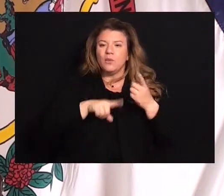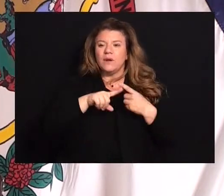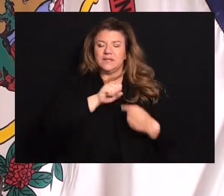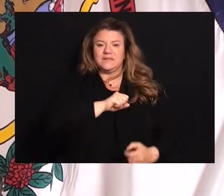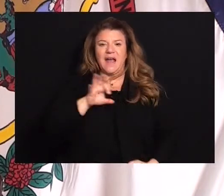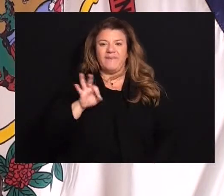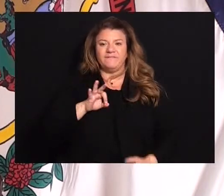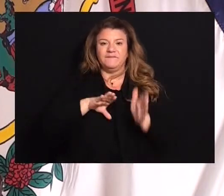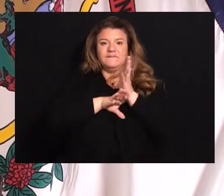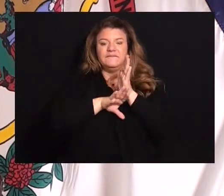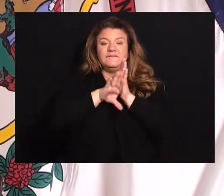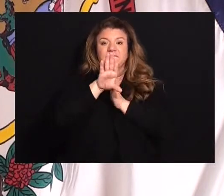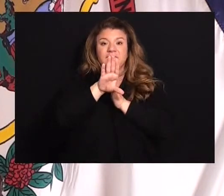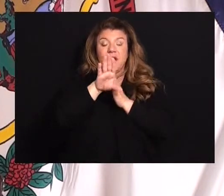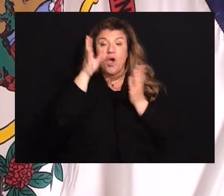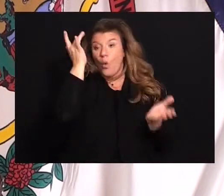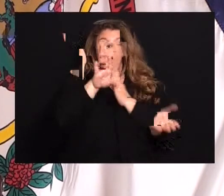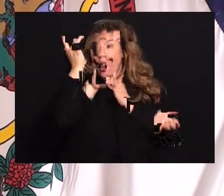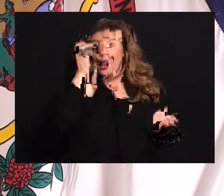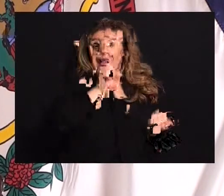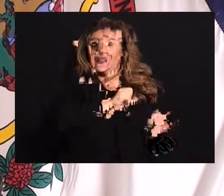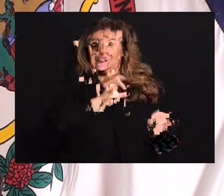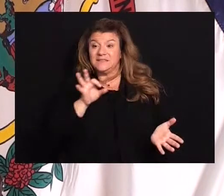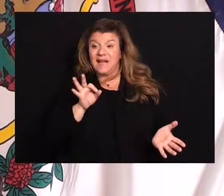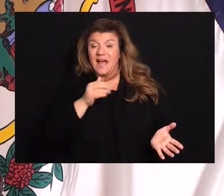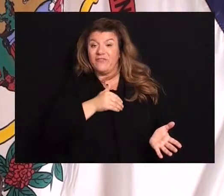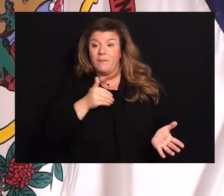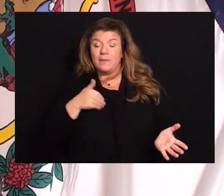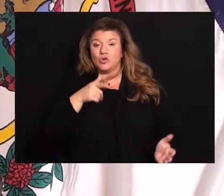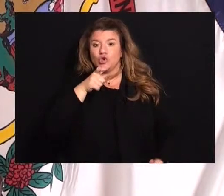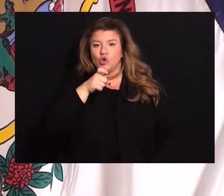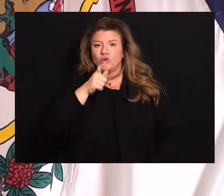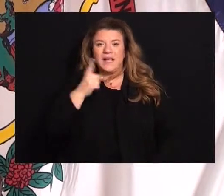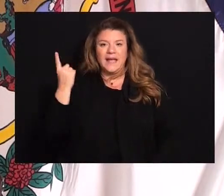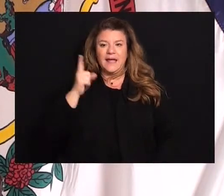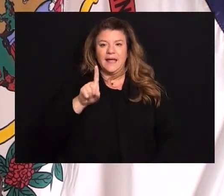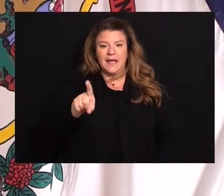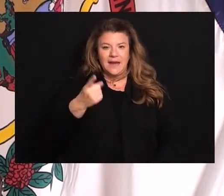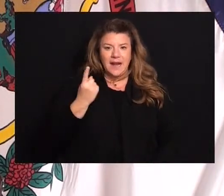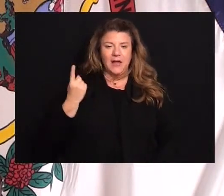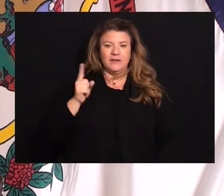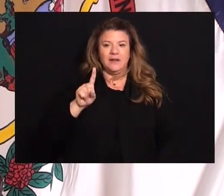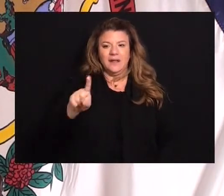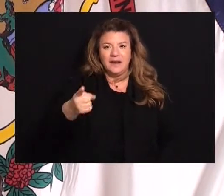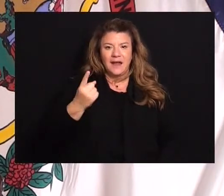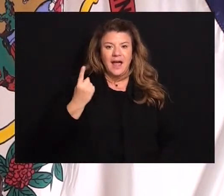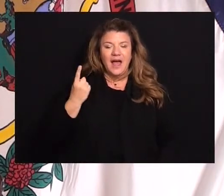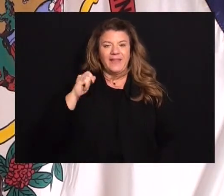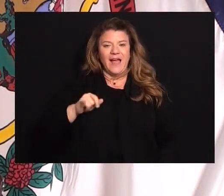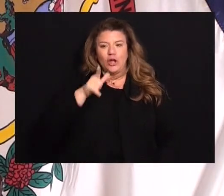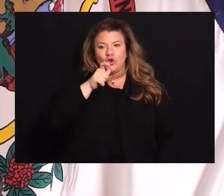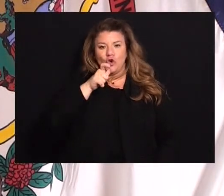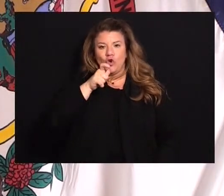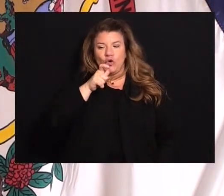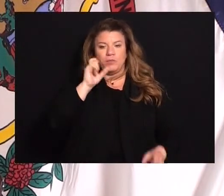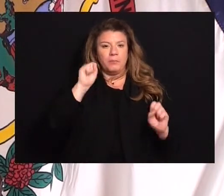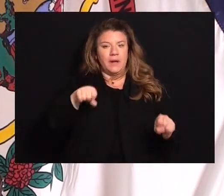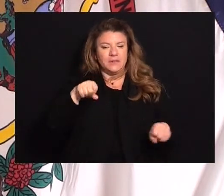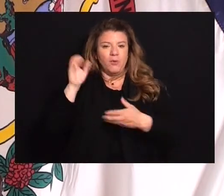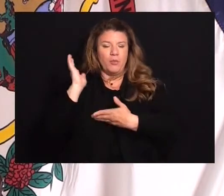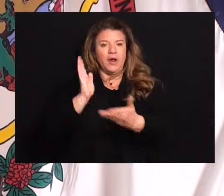and everything, because the staff members are the ones that are going in and out and everything, and could very well be bringing more and